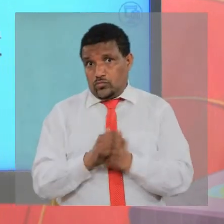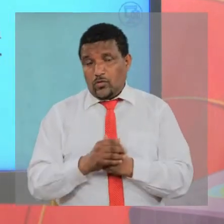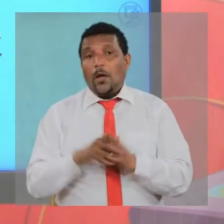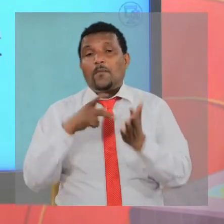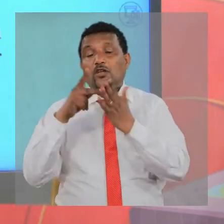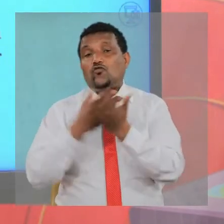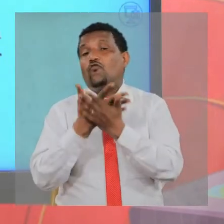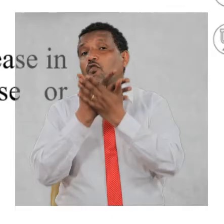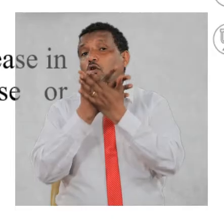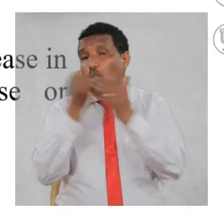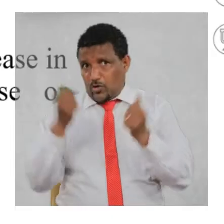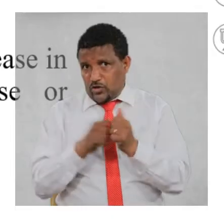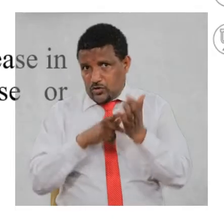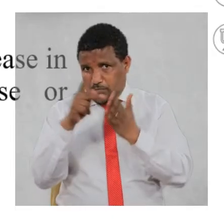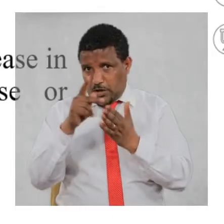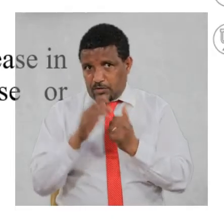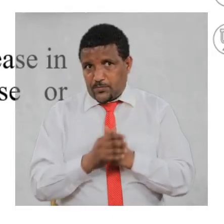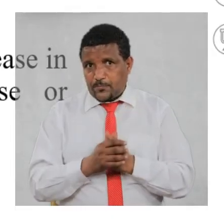in price of a commodity.